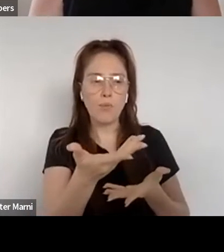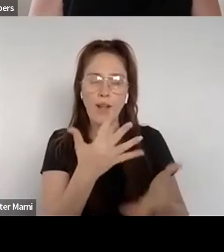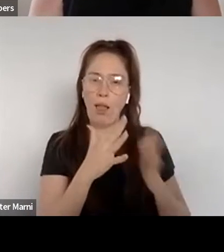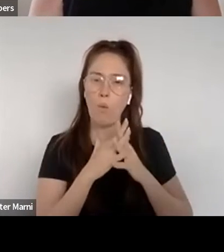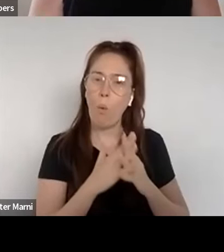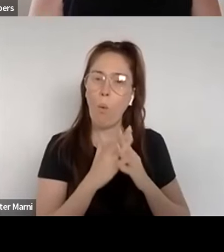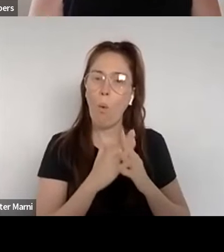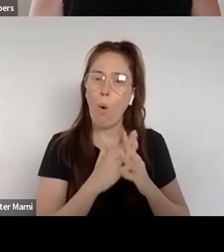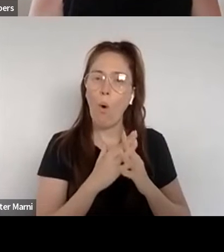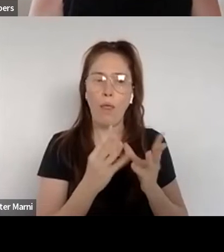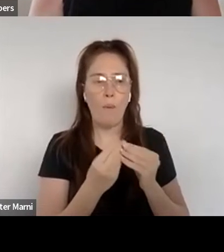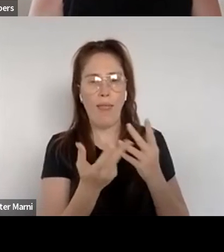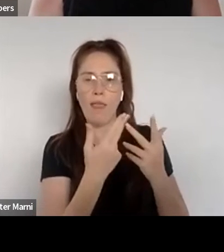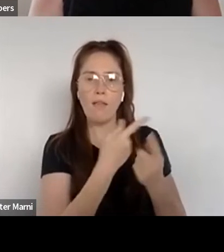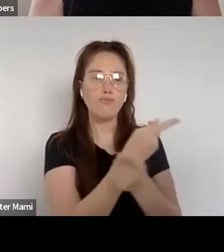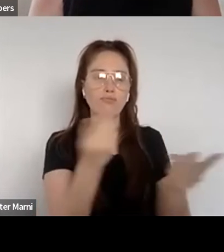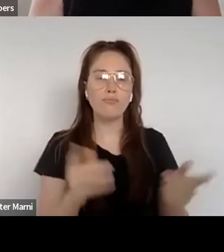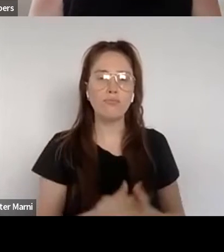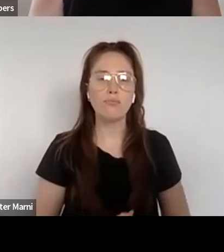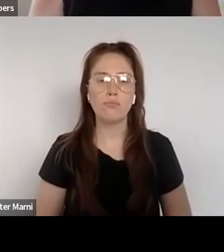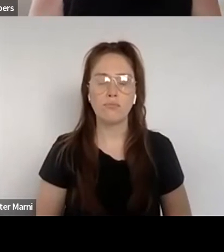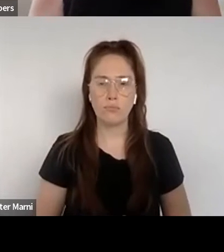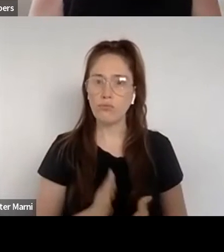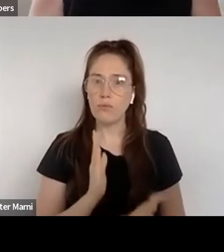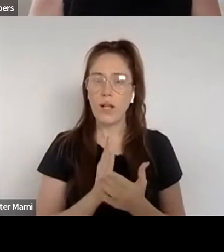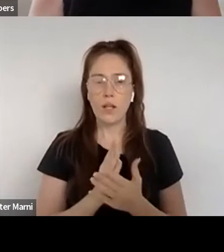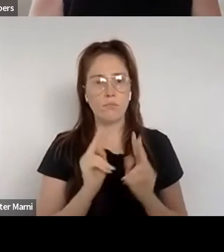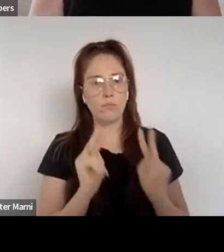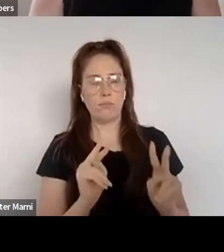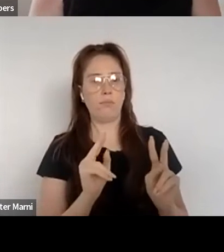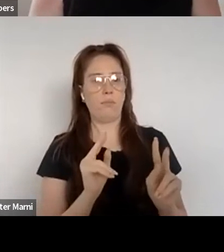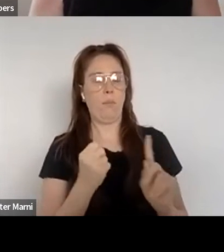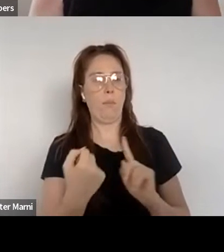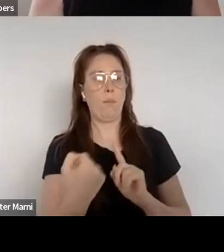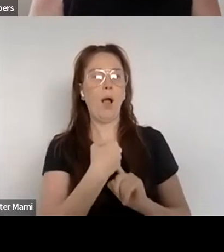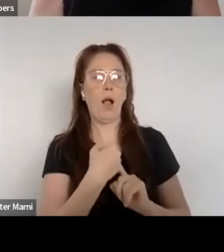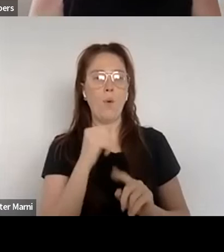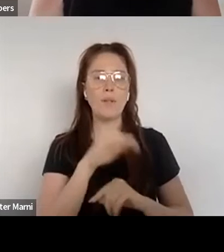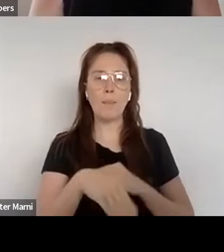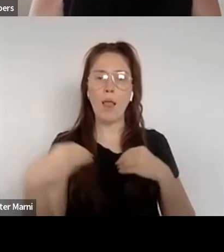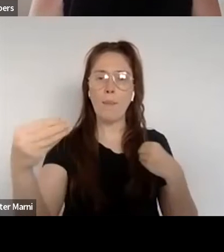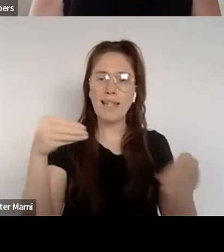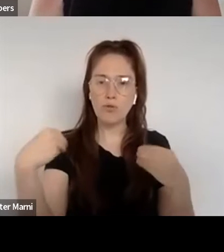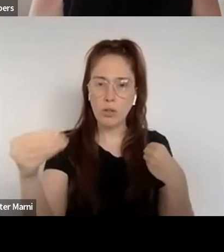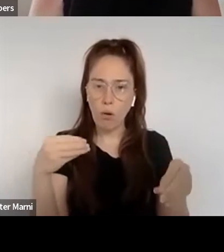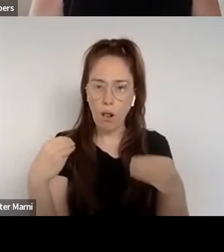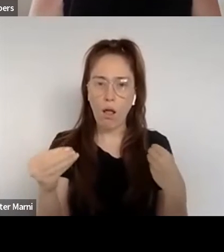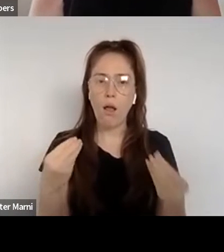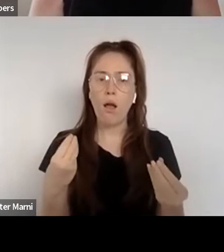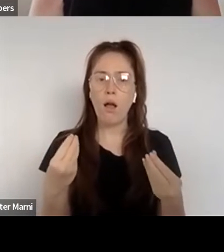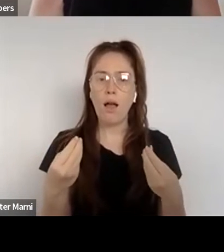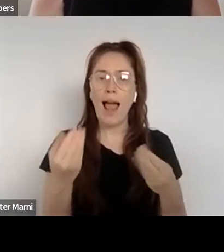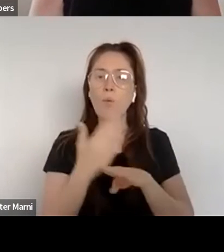meaningful encounters. And the other thing that really strikes me is the idea of the material and the working